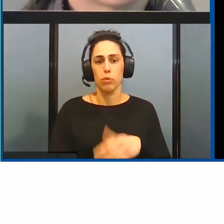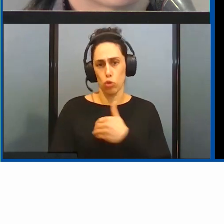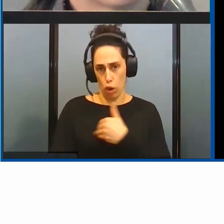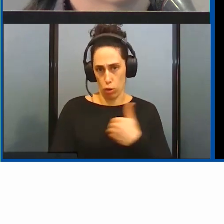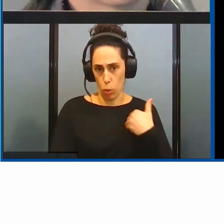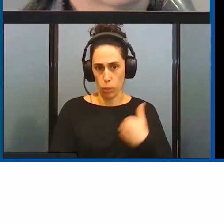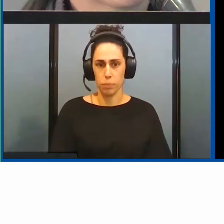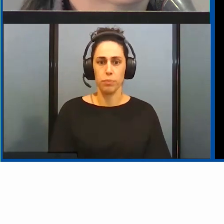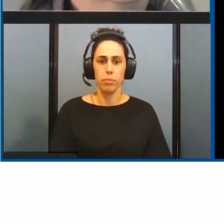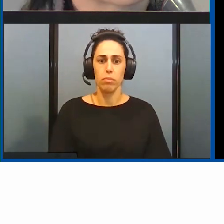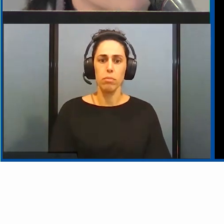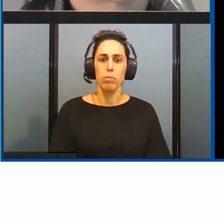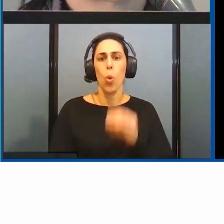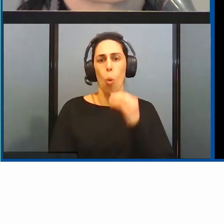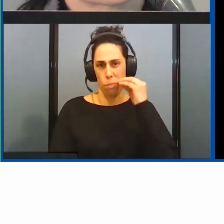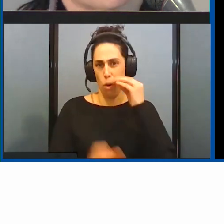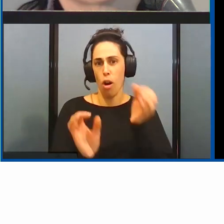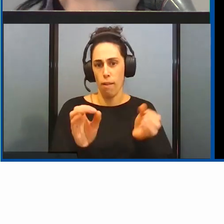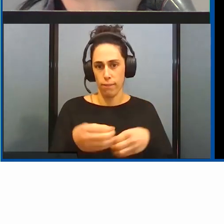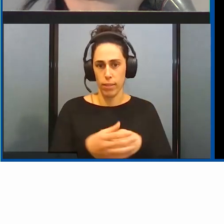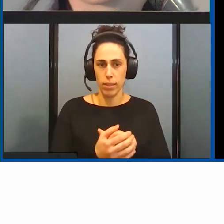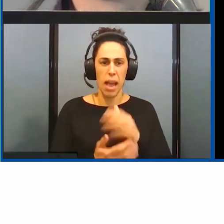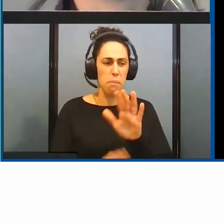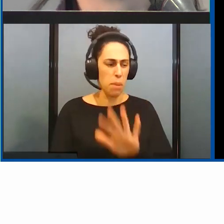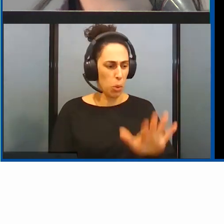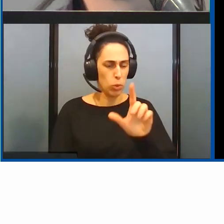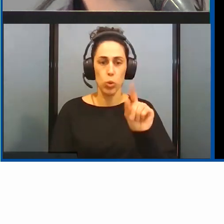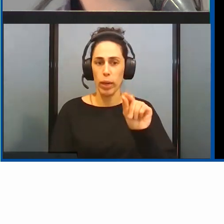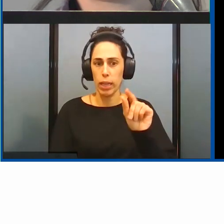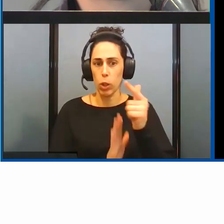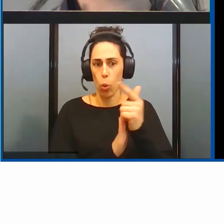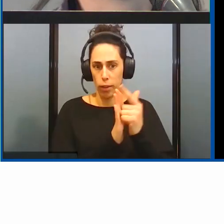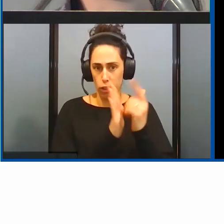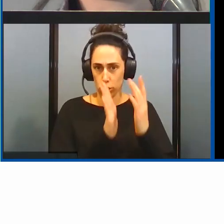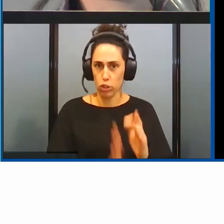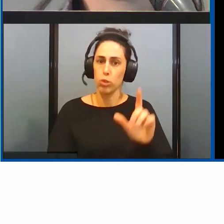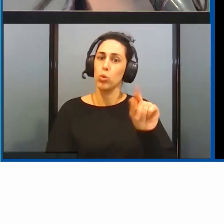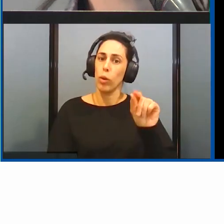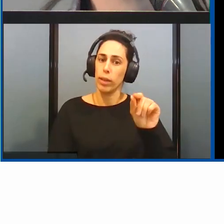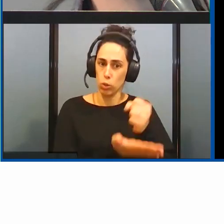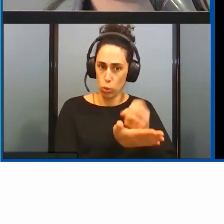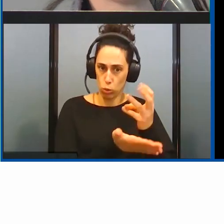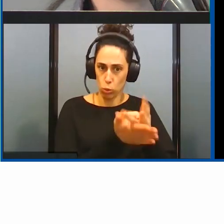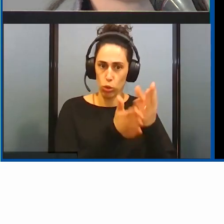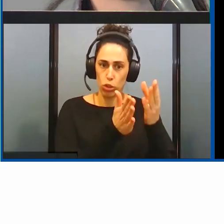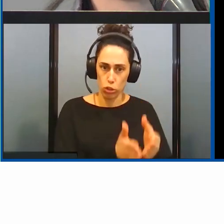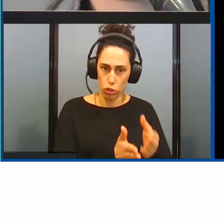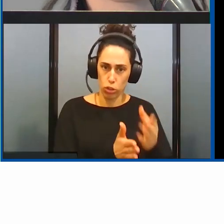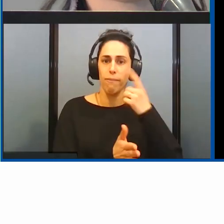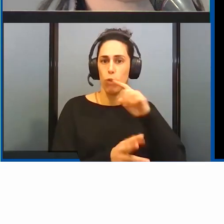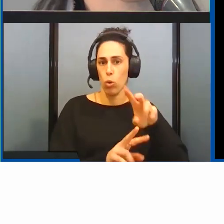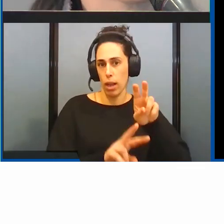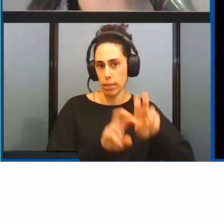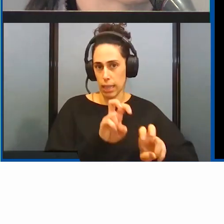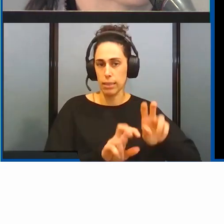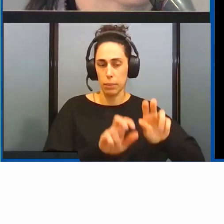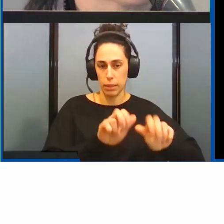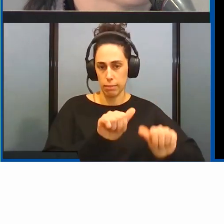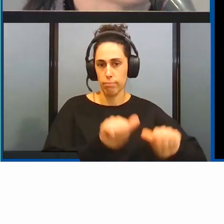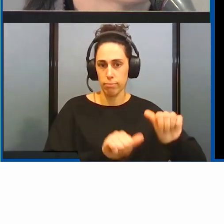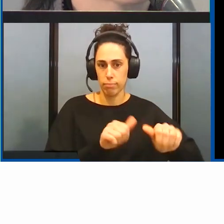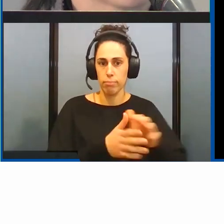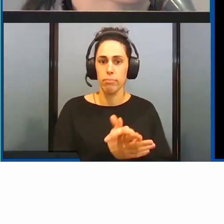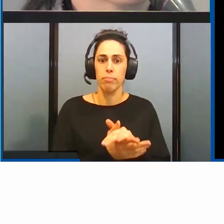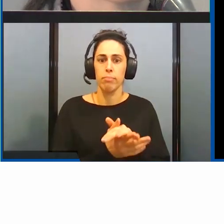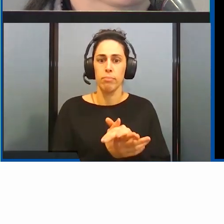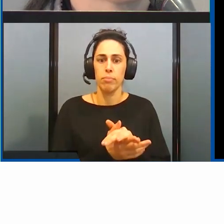assessments. And then across the entire province, they have fee-for-service lawyers and fee-for-service social